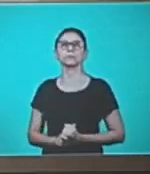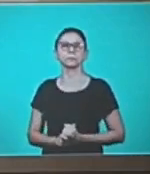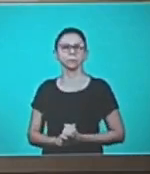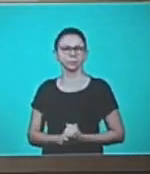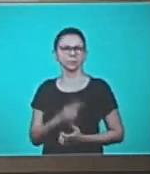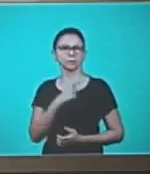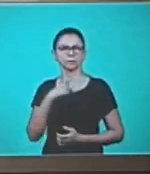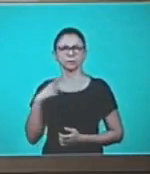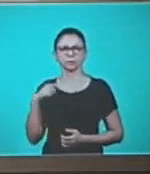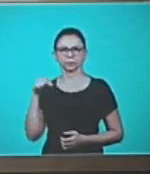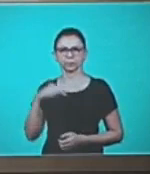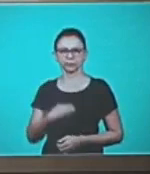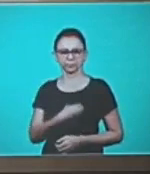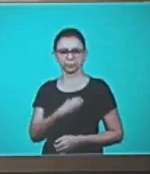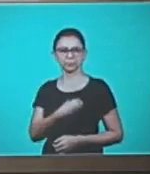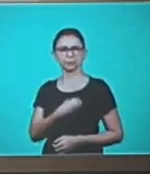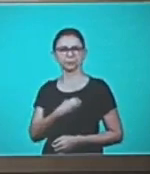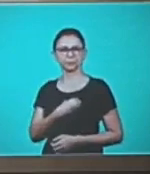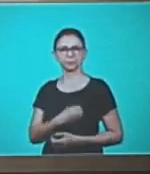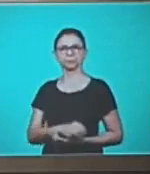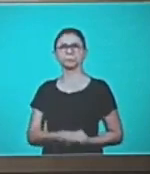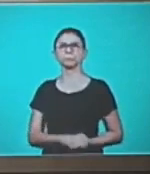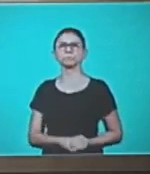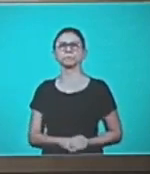We have pastors here present